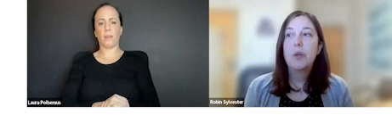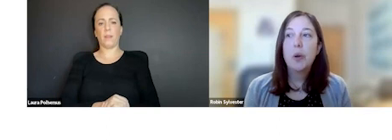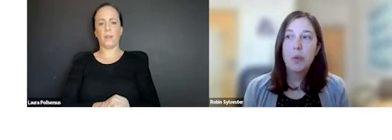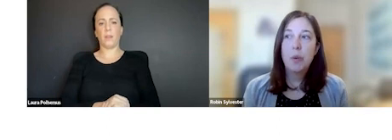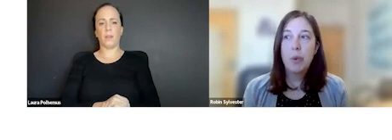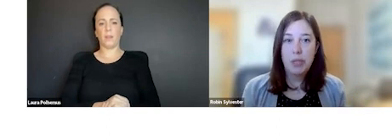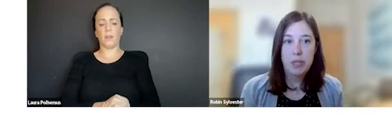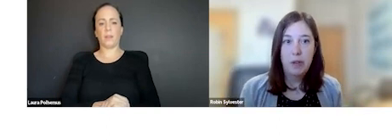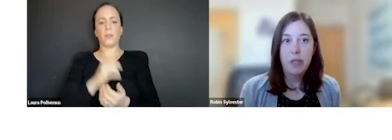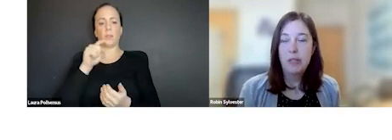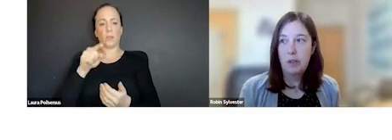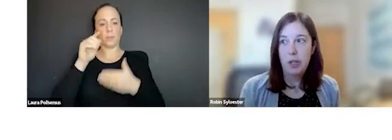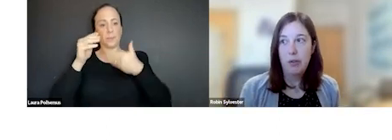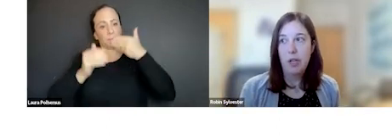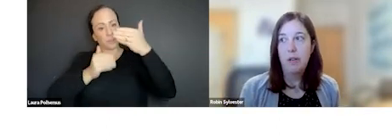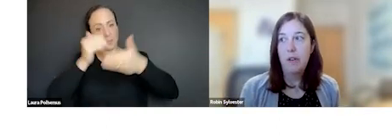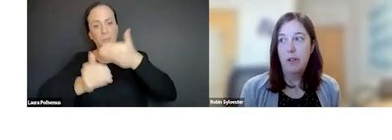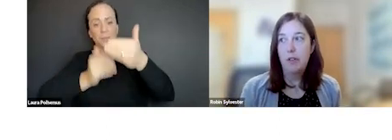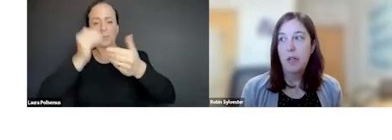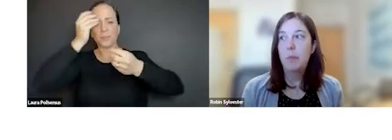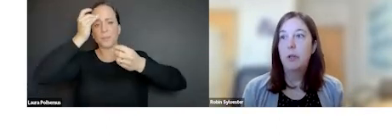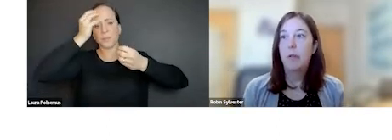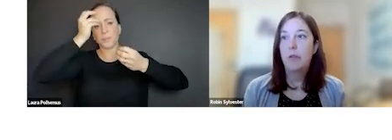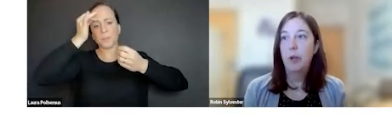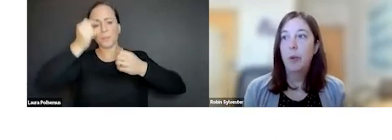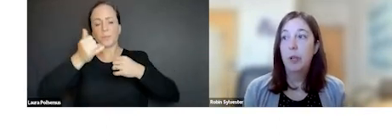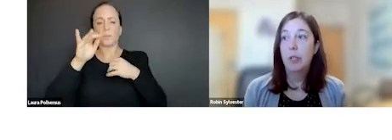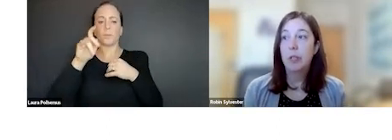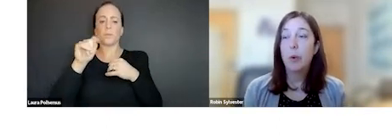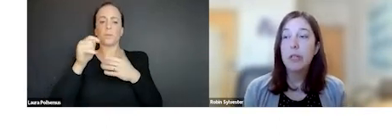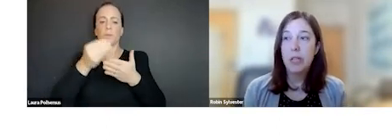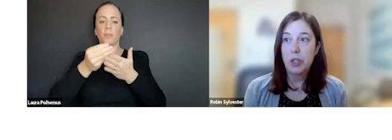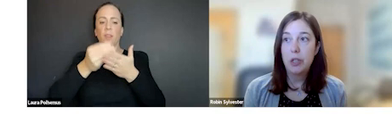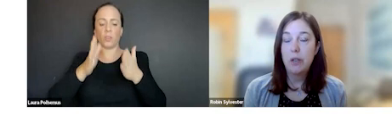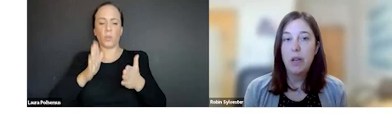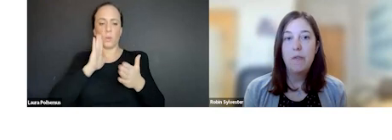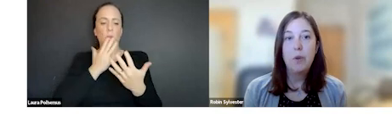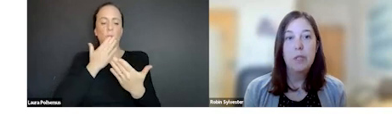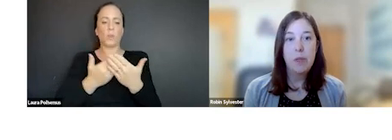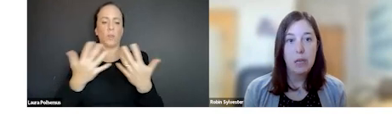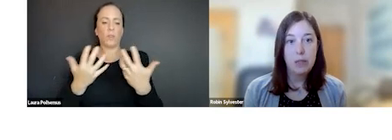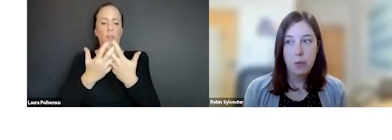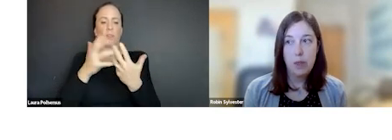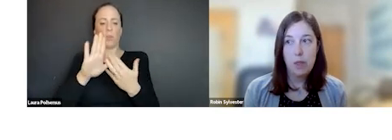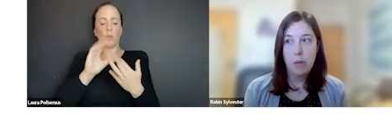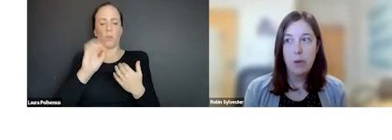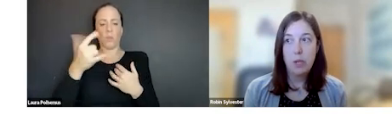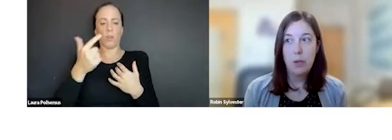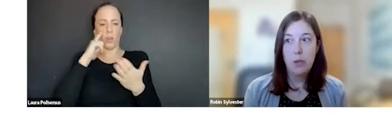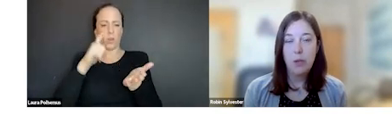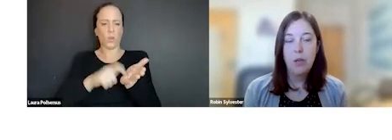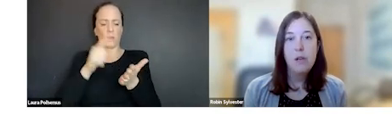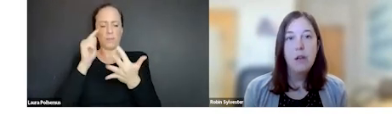So as you go through the process of considering grant funders that would be a good fit for your organization, I've noted some things that you can think